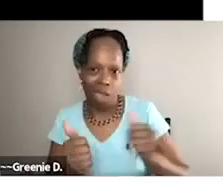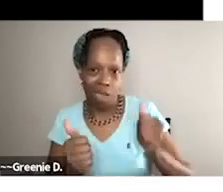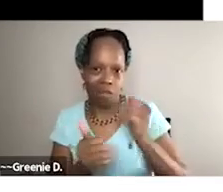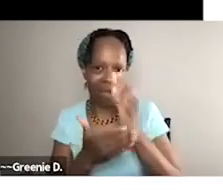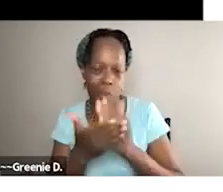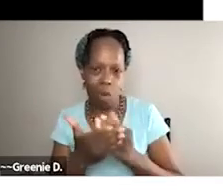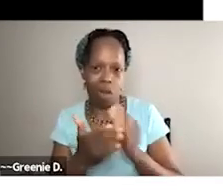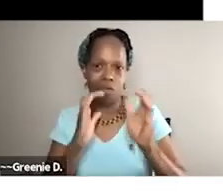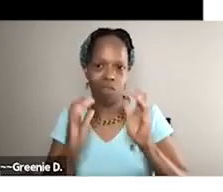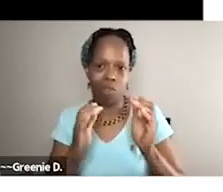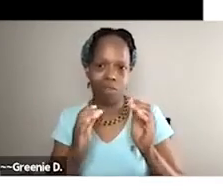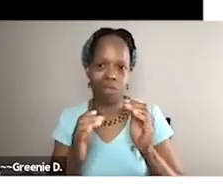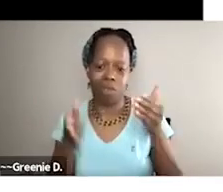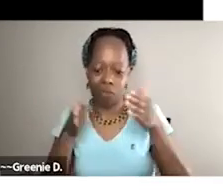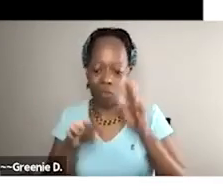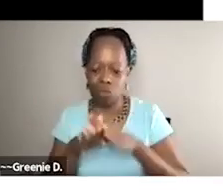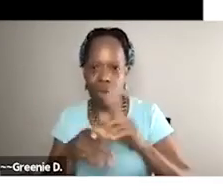and leadership within a school environment.